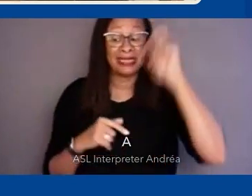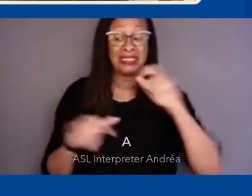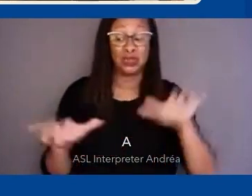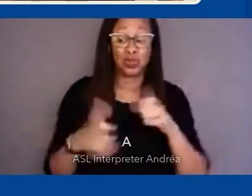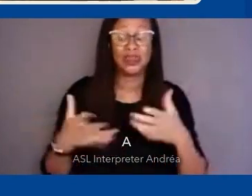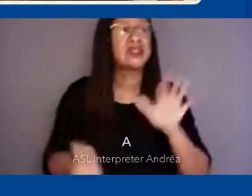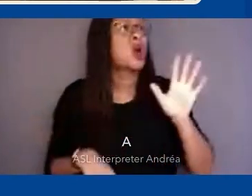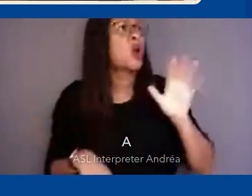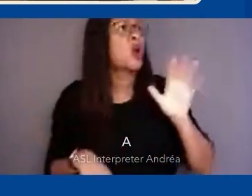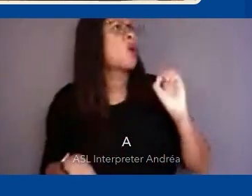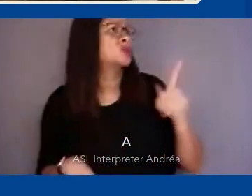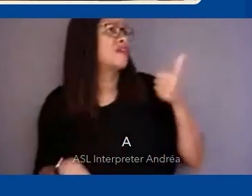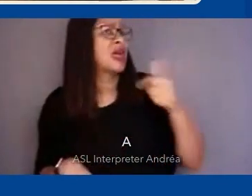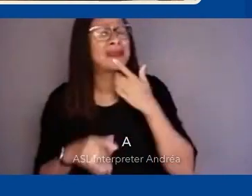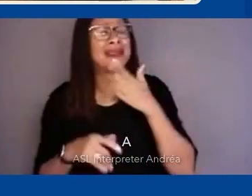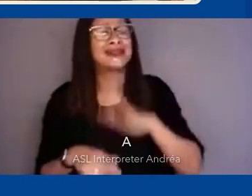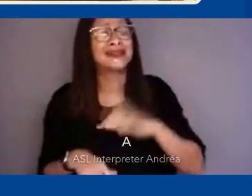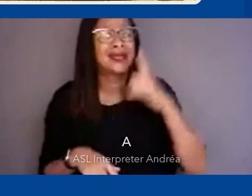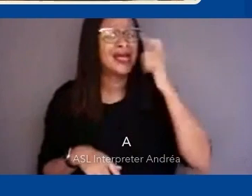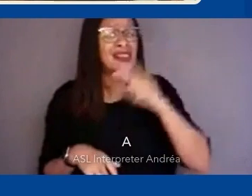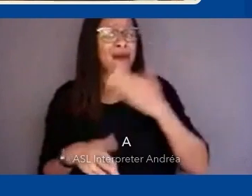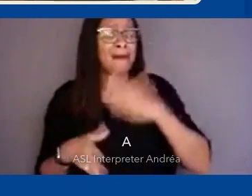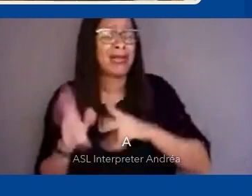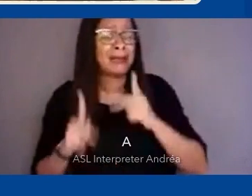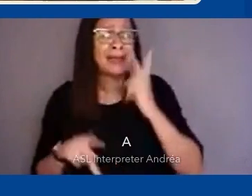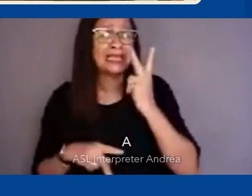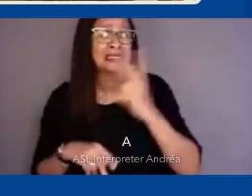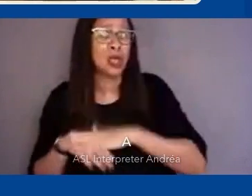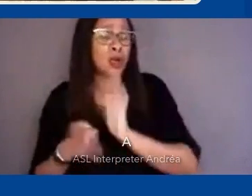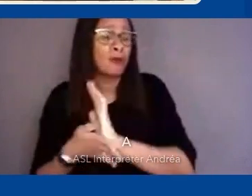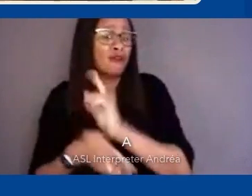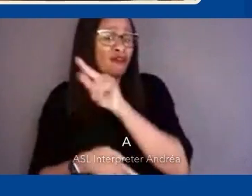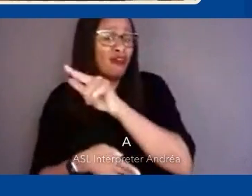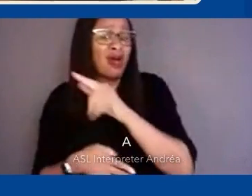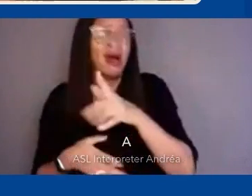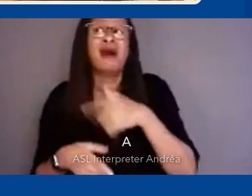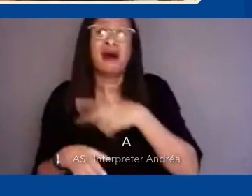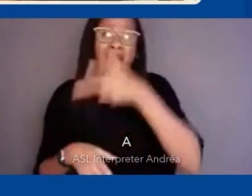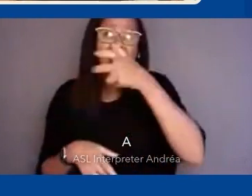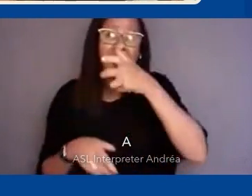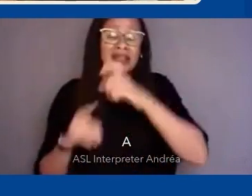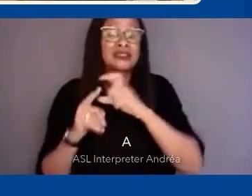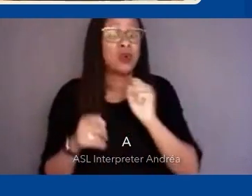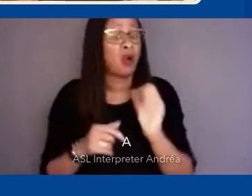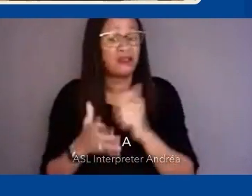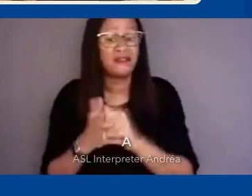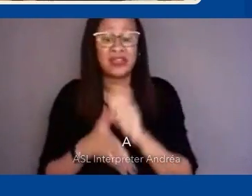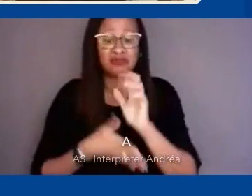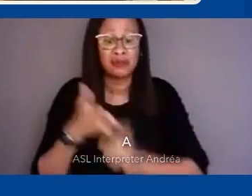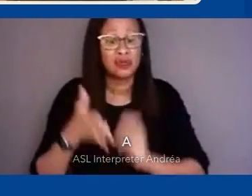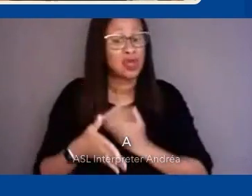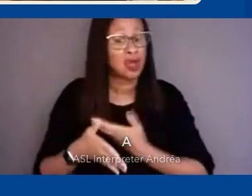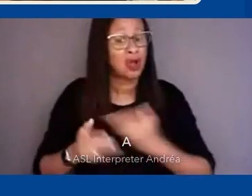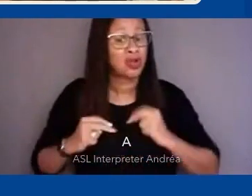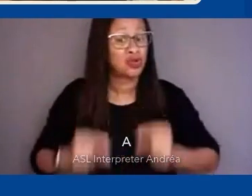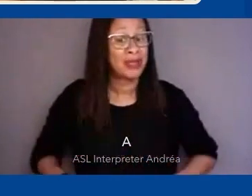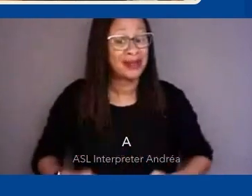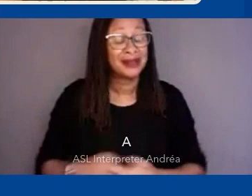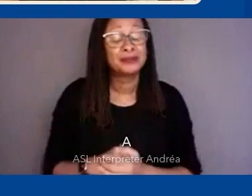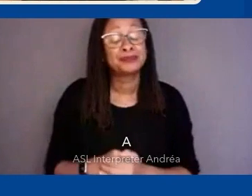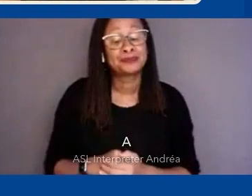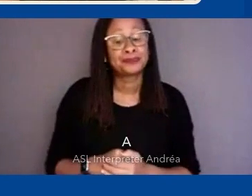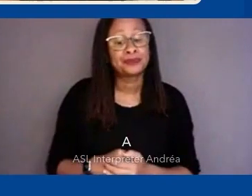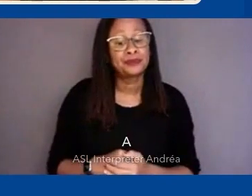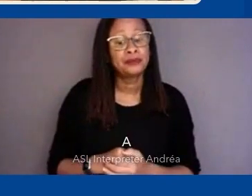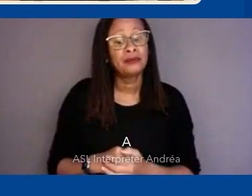visibility, but it's a type of visibility that's just so dehumanizing. And so I think